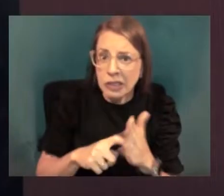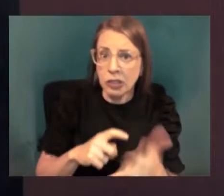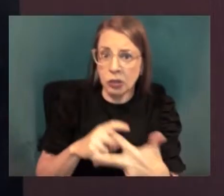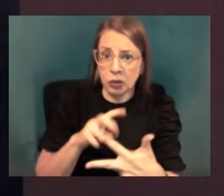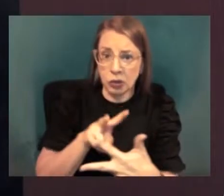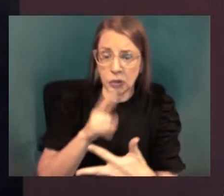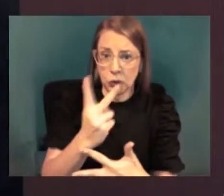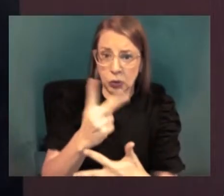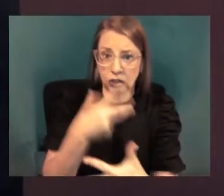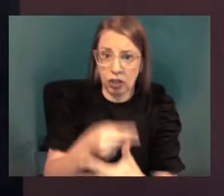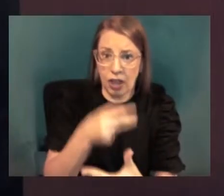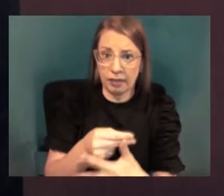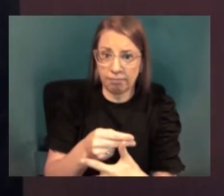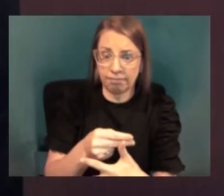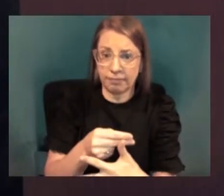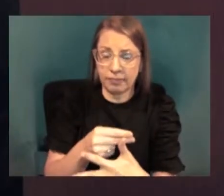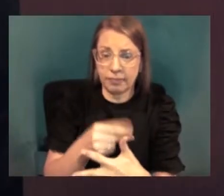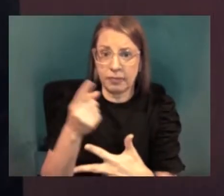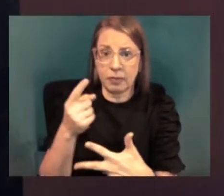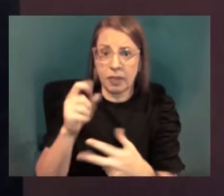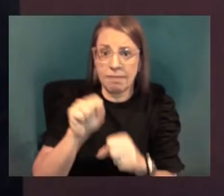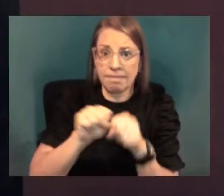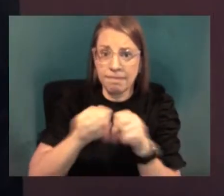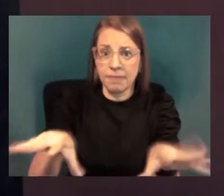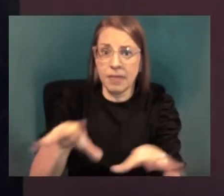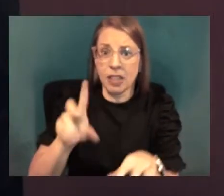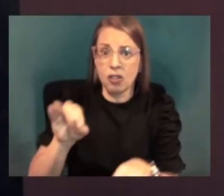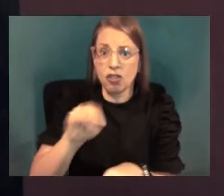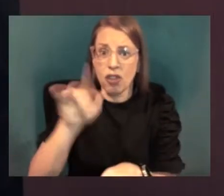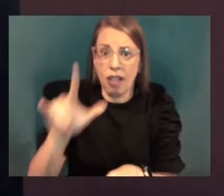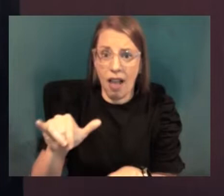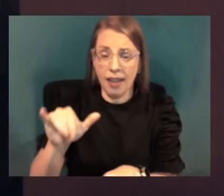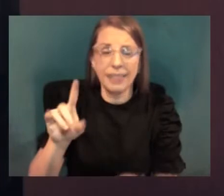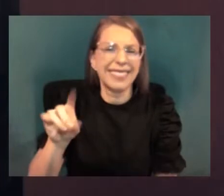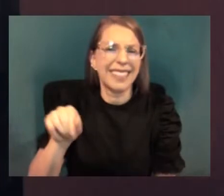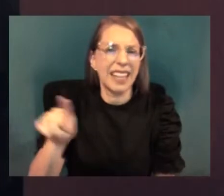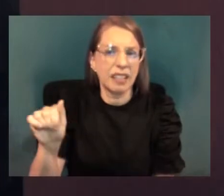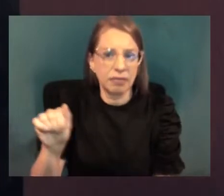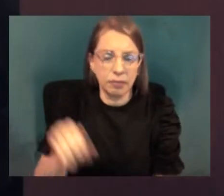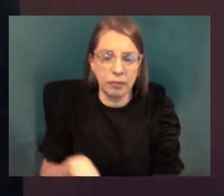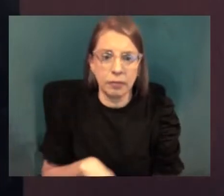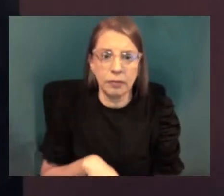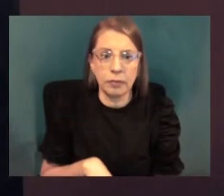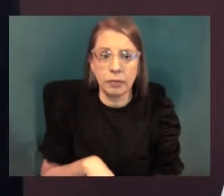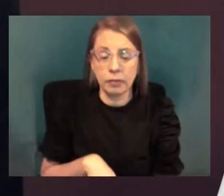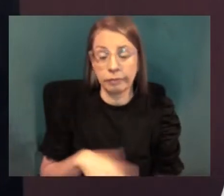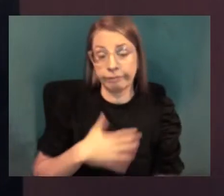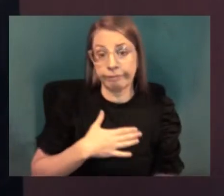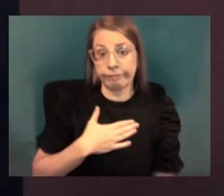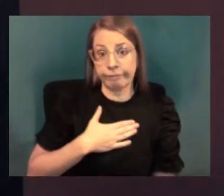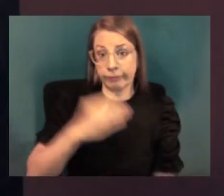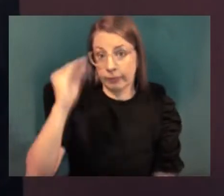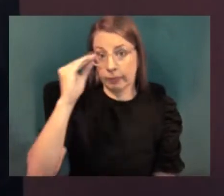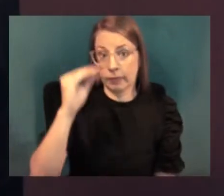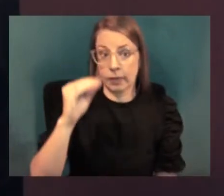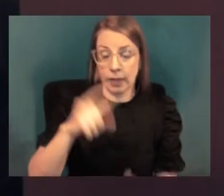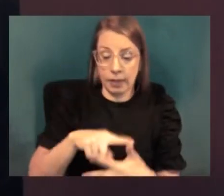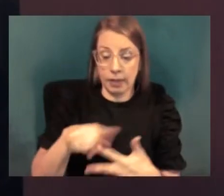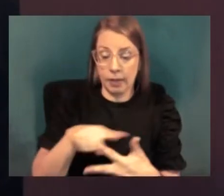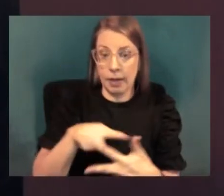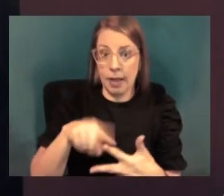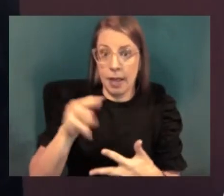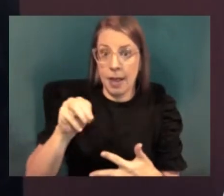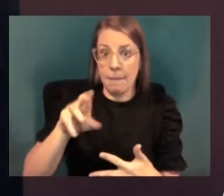out in July. But in my personal opinion, I like the mRNA vaccines a whole lot because I